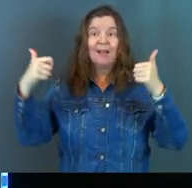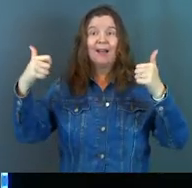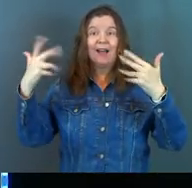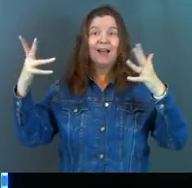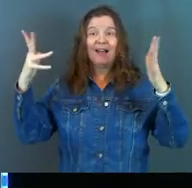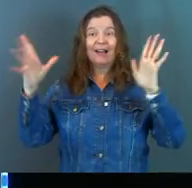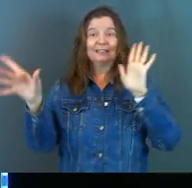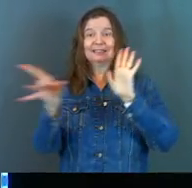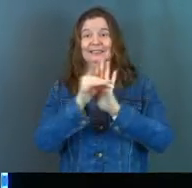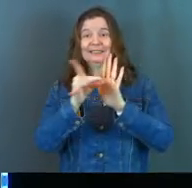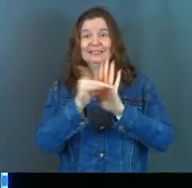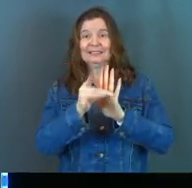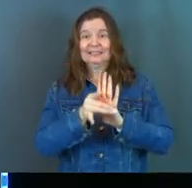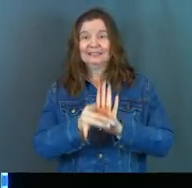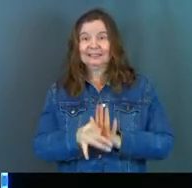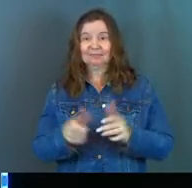good.